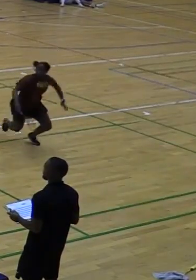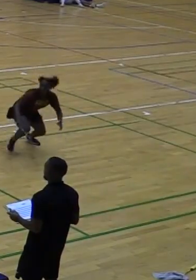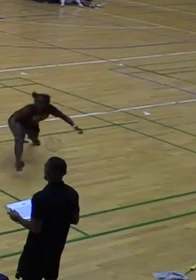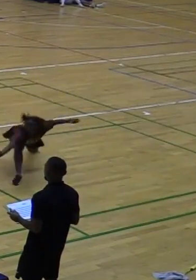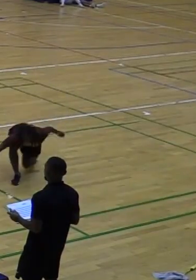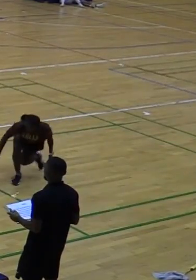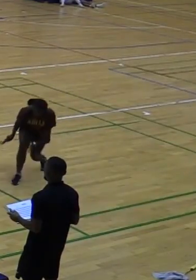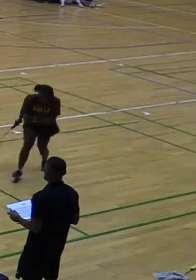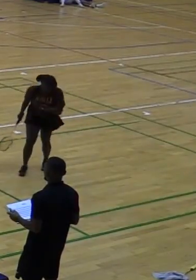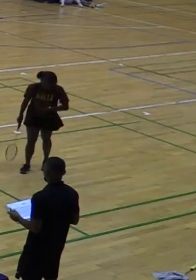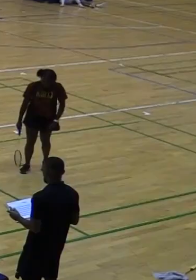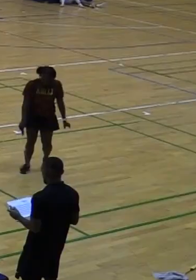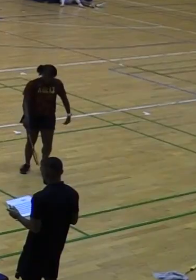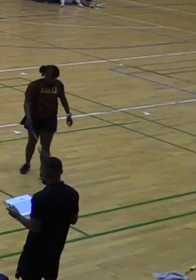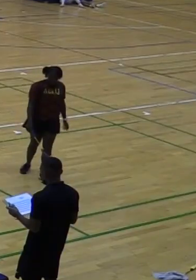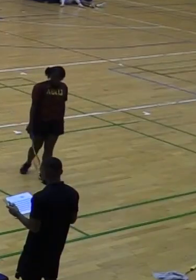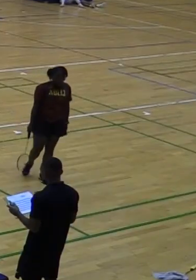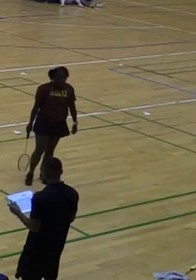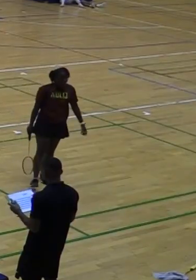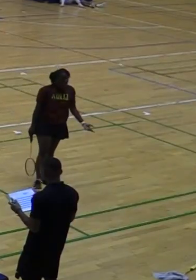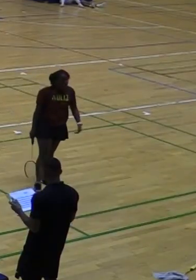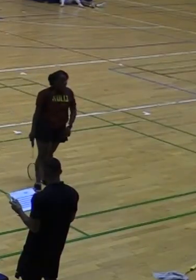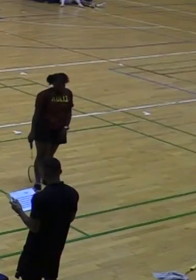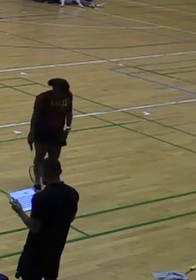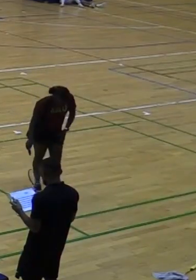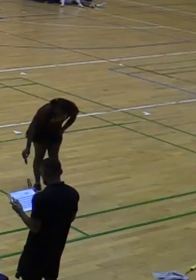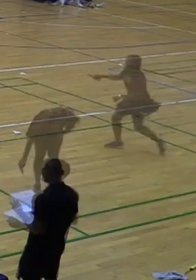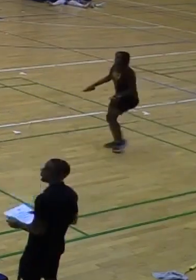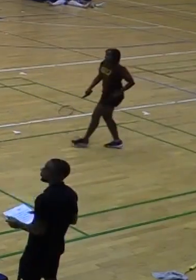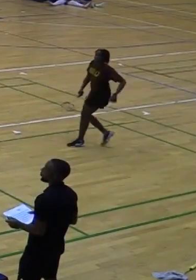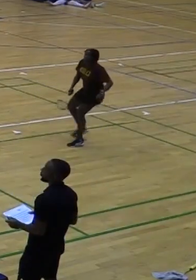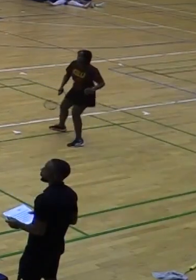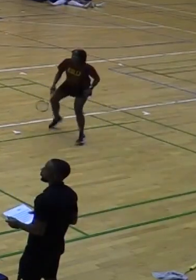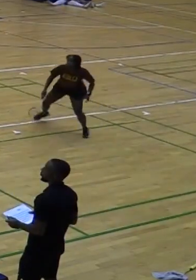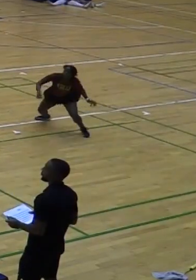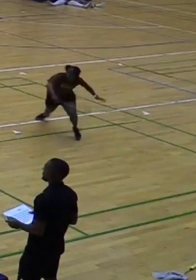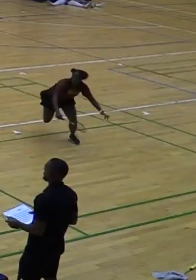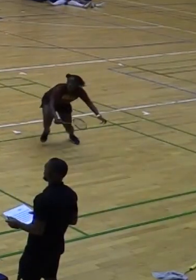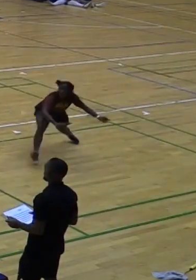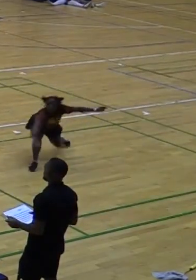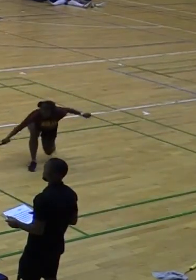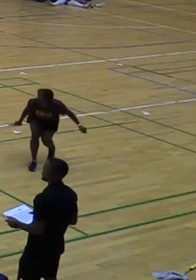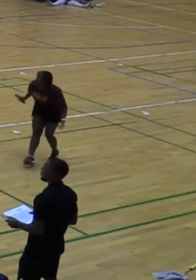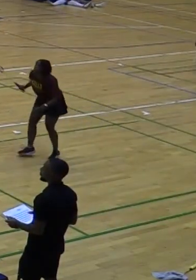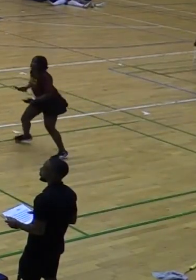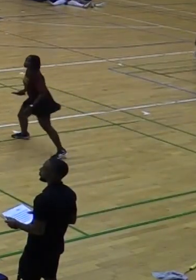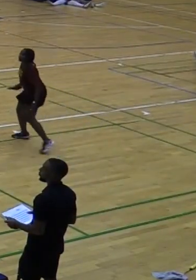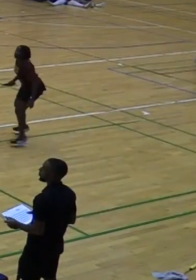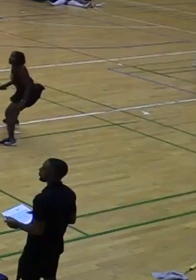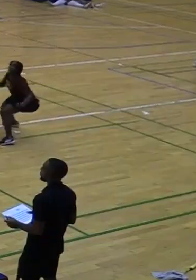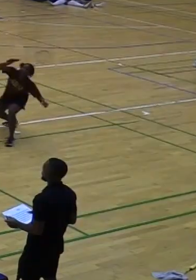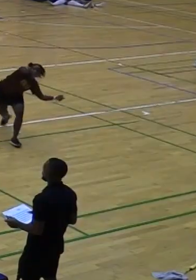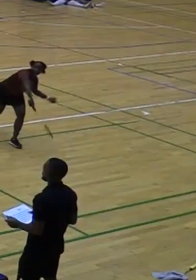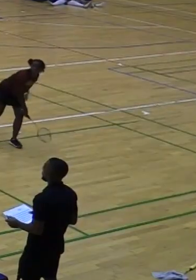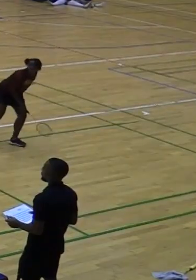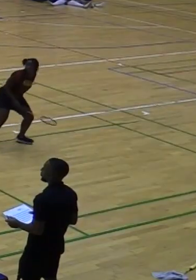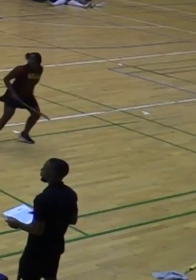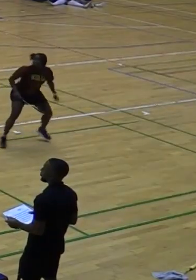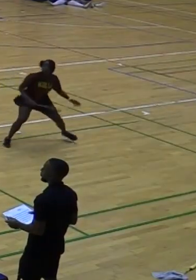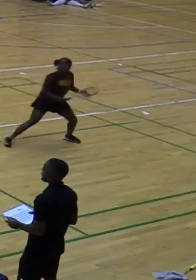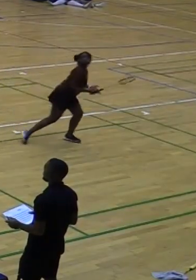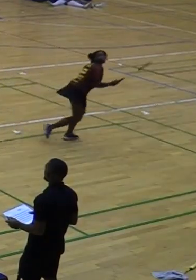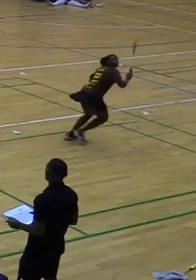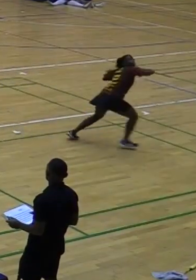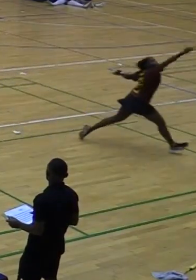forward, and she cannot extend enough to keep the play going. This game was actually locked at 21 points apiece, as Brathwaite mixed